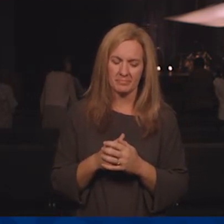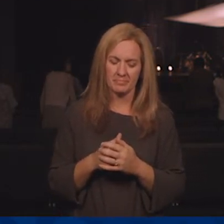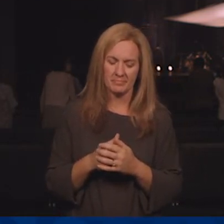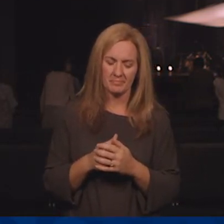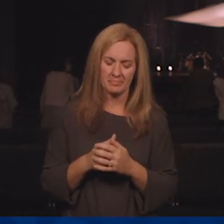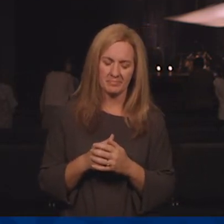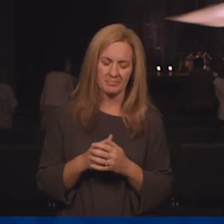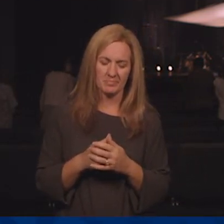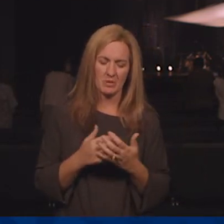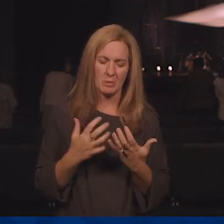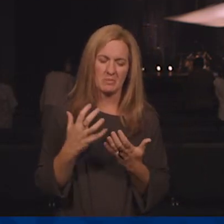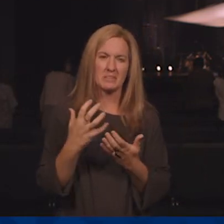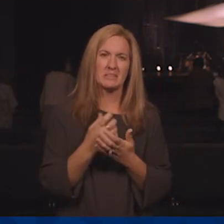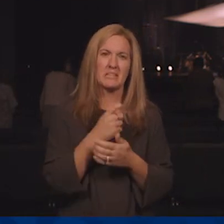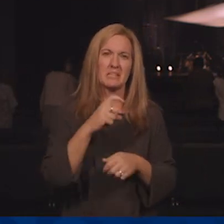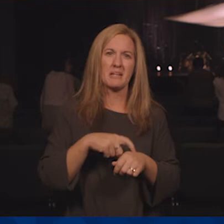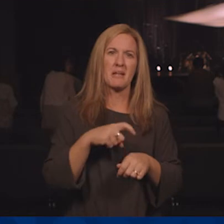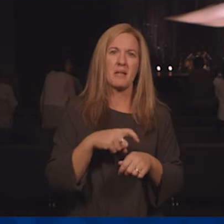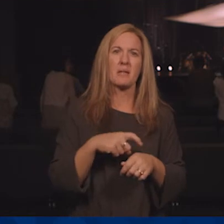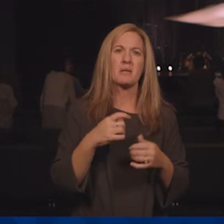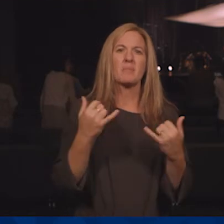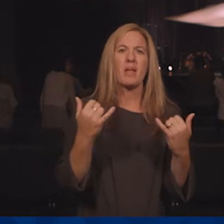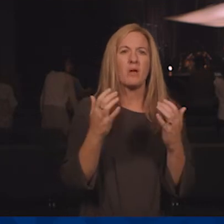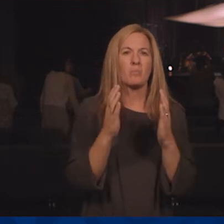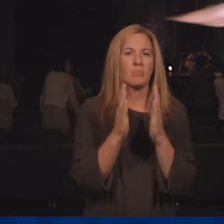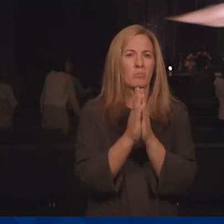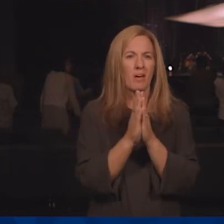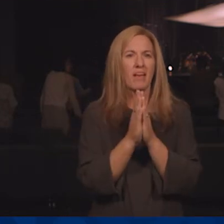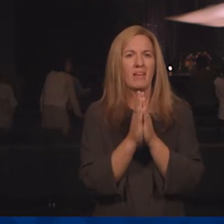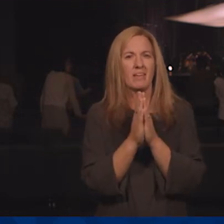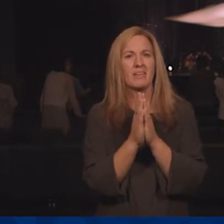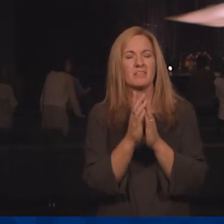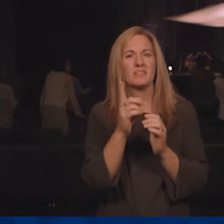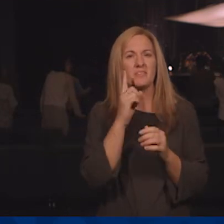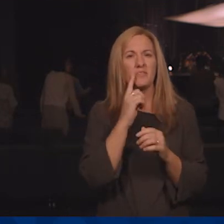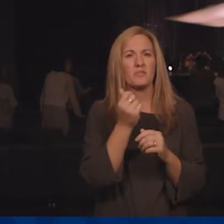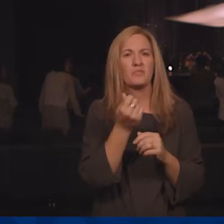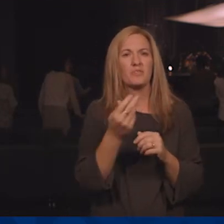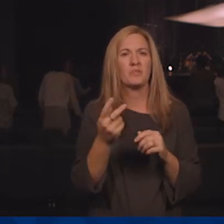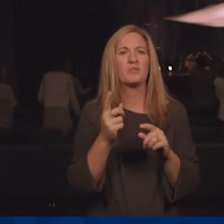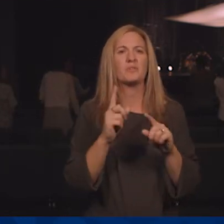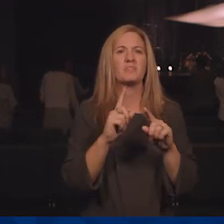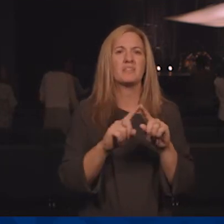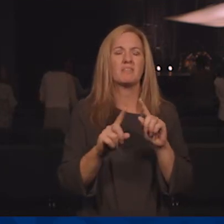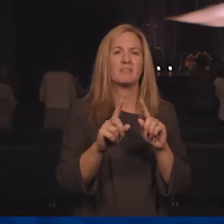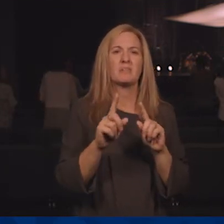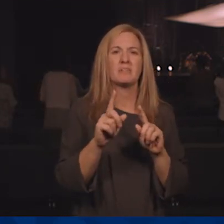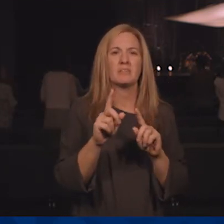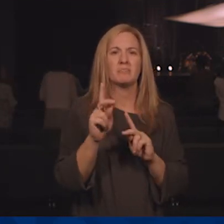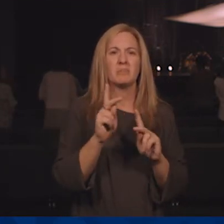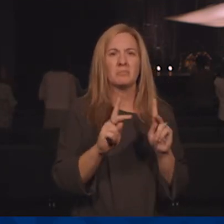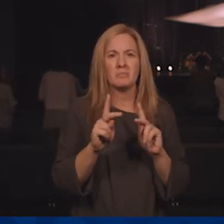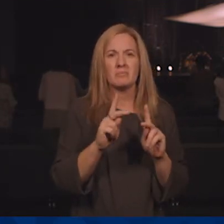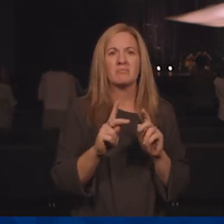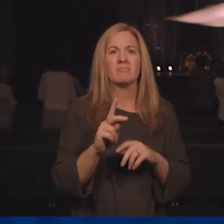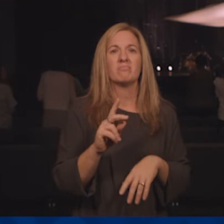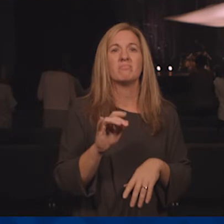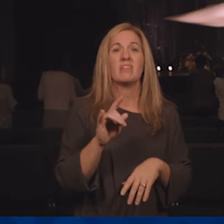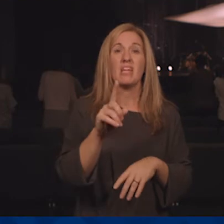I'm going to take time now and invite a couple of folks forward, or if you're online, you can